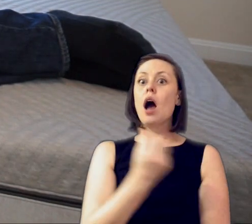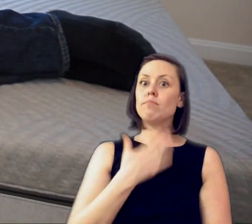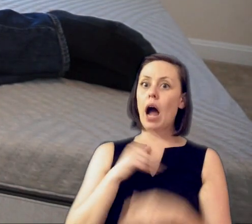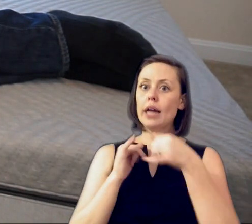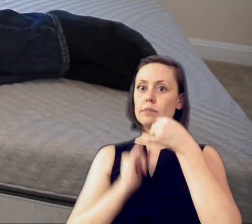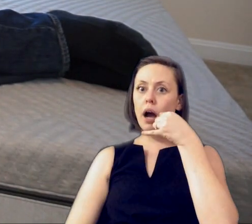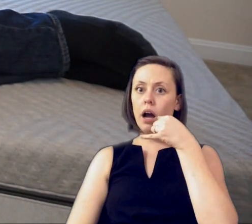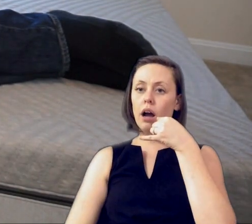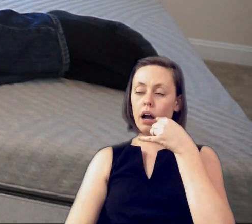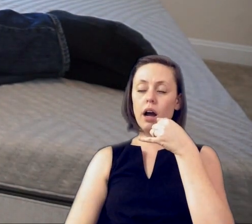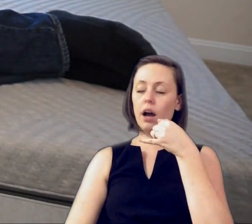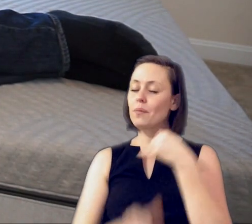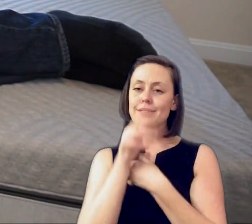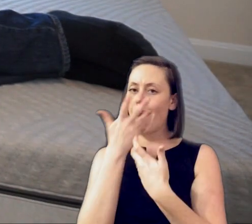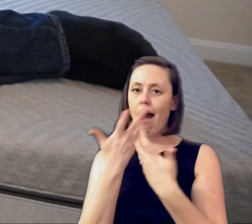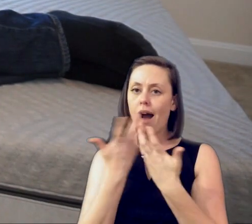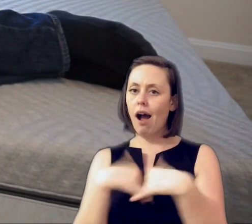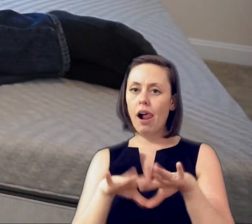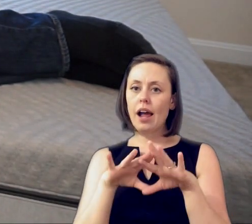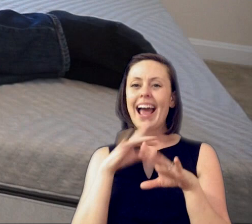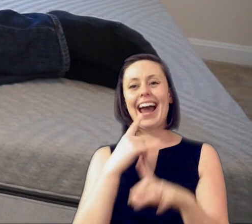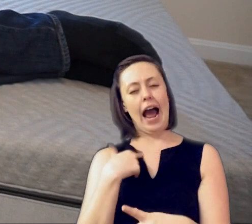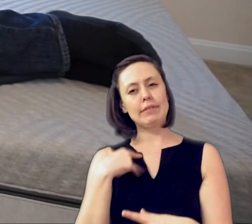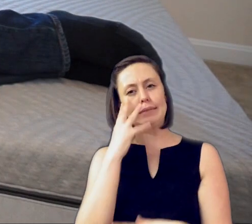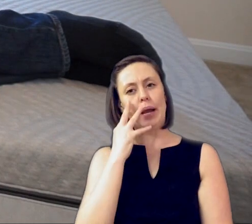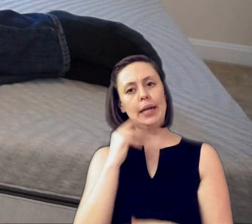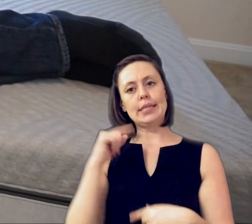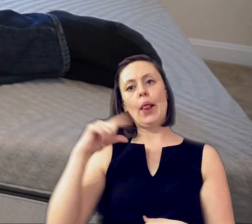spine wasn't aligned and I was having lower back issues.